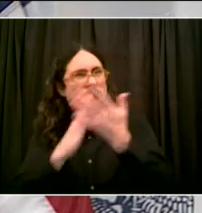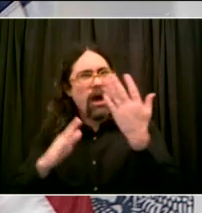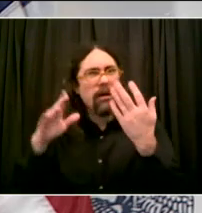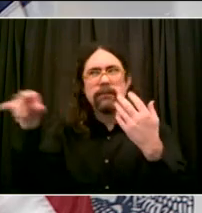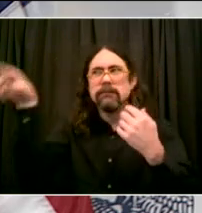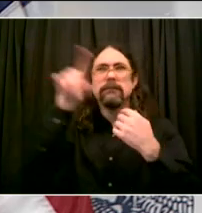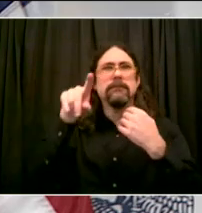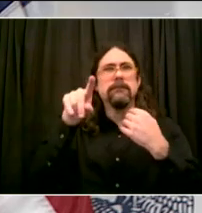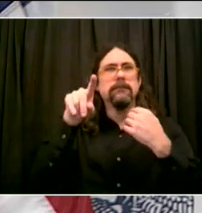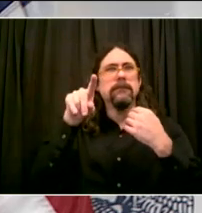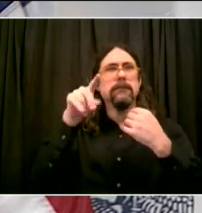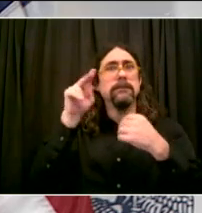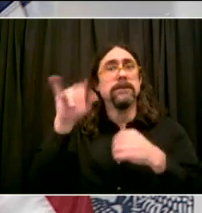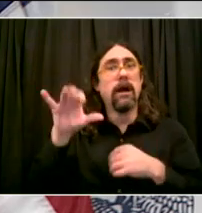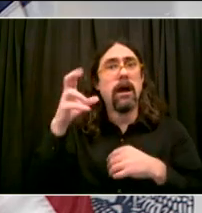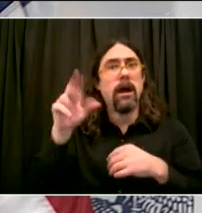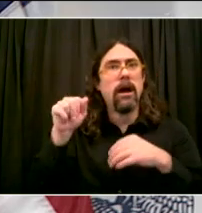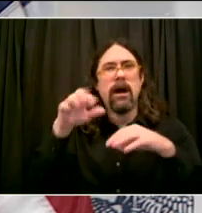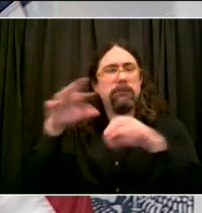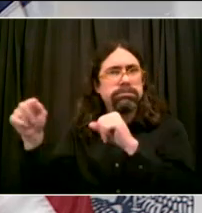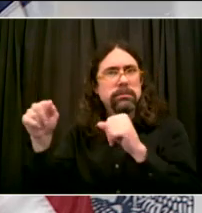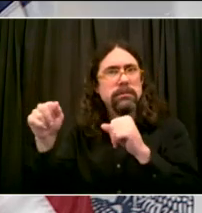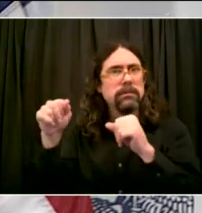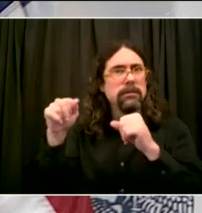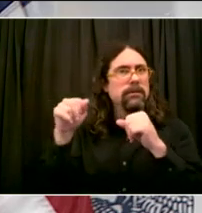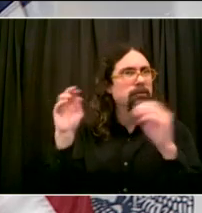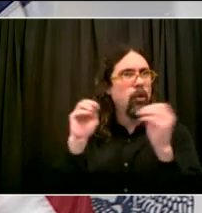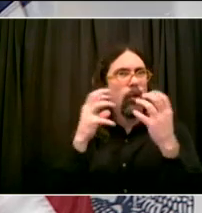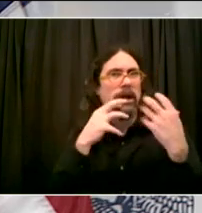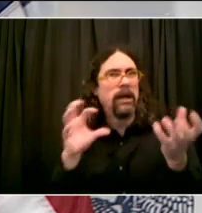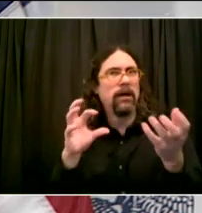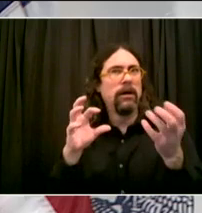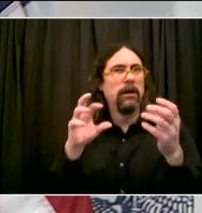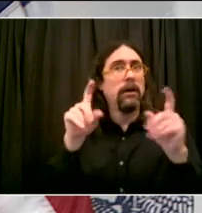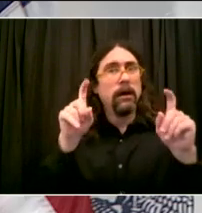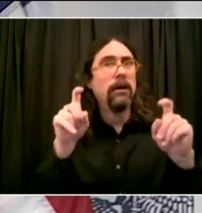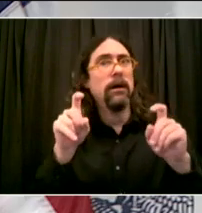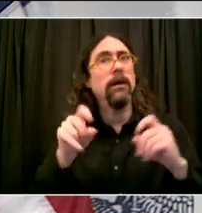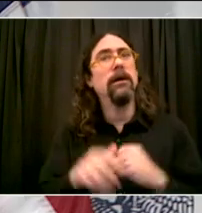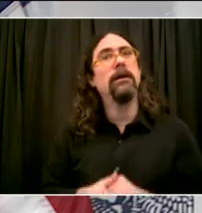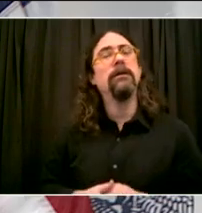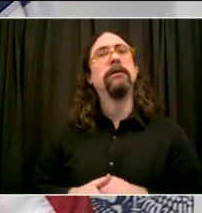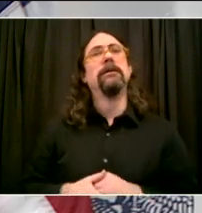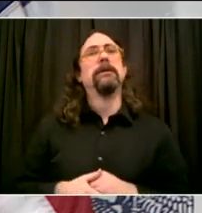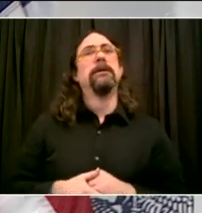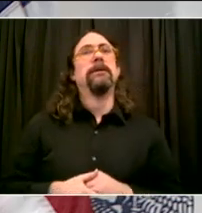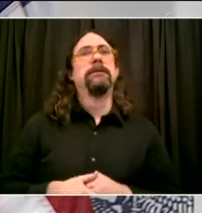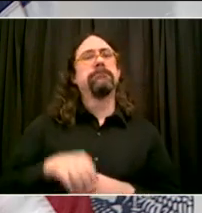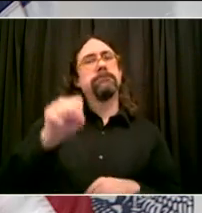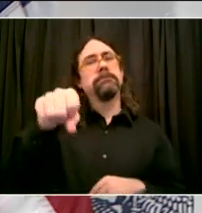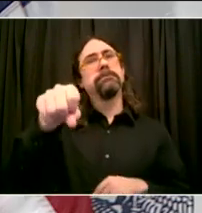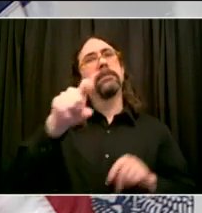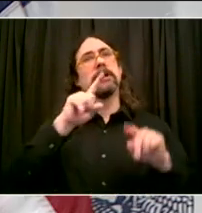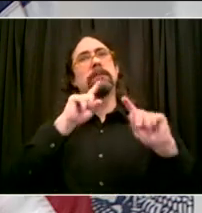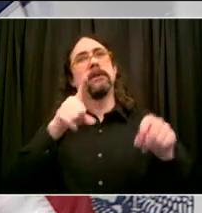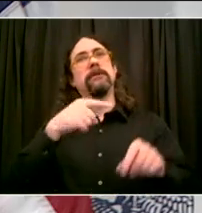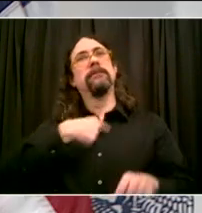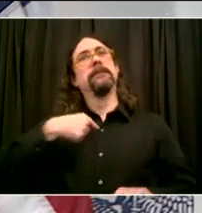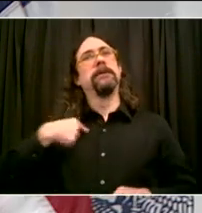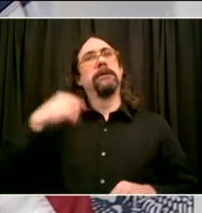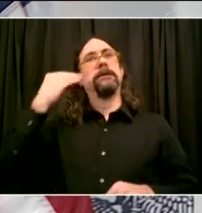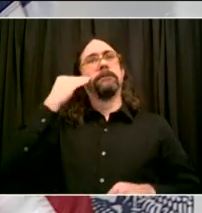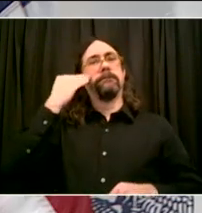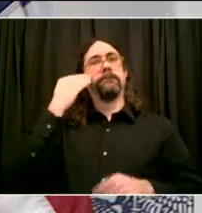NYCHA in terms of heat and hot water, making sure that people get what they need. We're talking about very old buildings, sadly, that